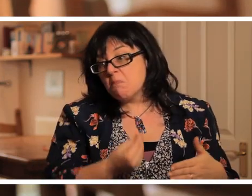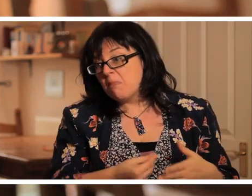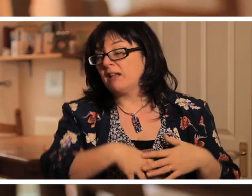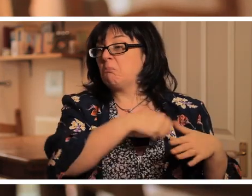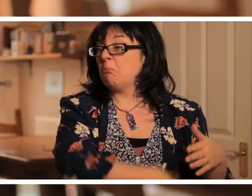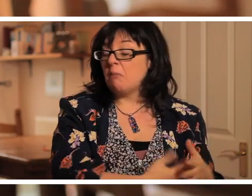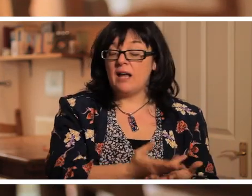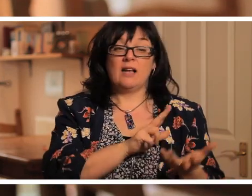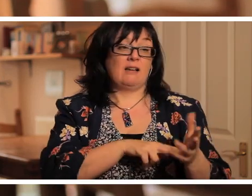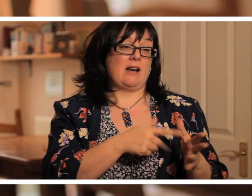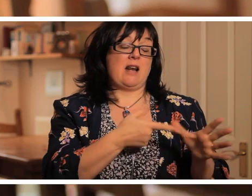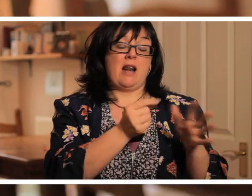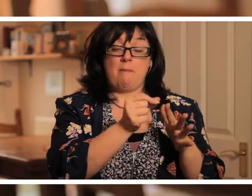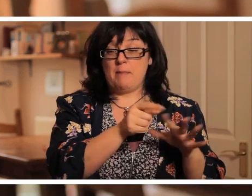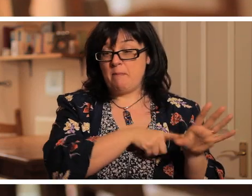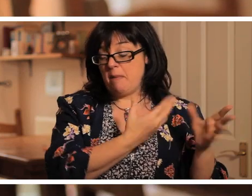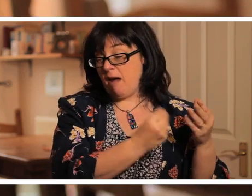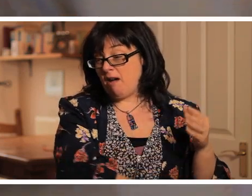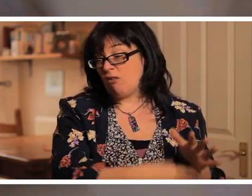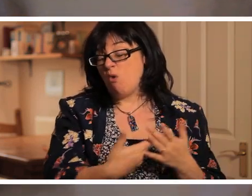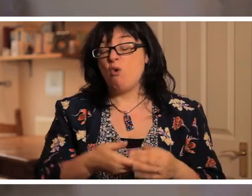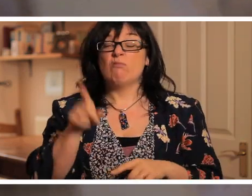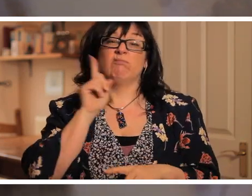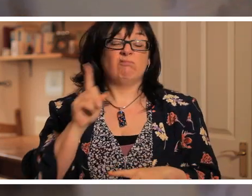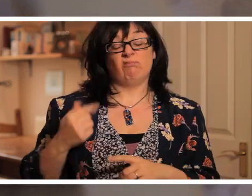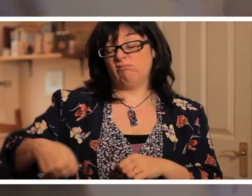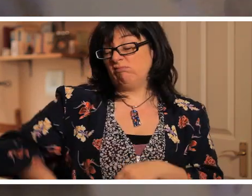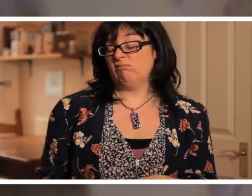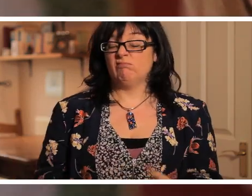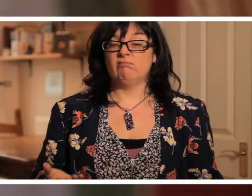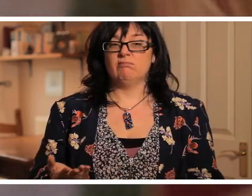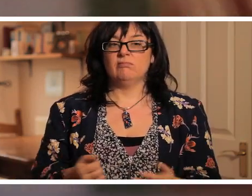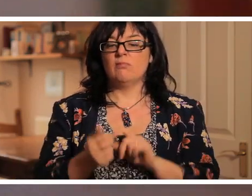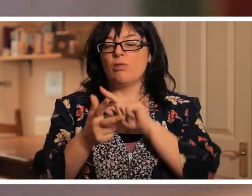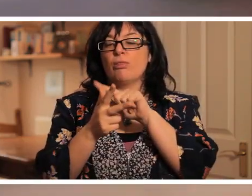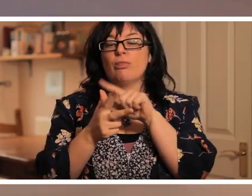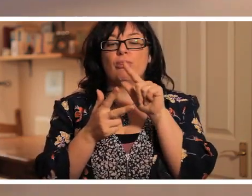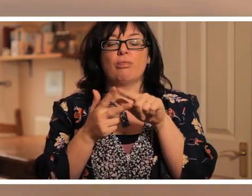to carry around in any handbag, man bag or nappy bag.